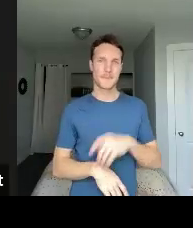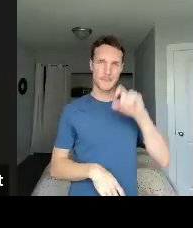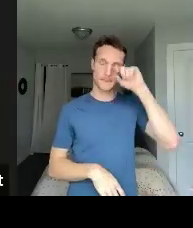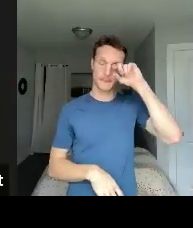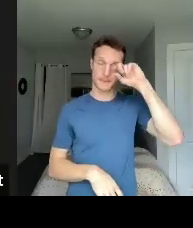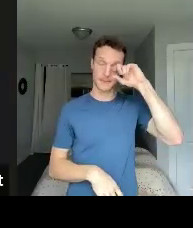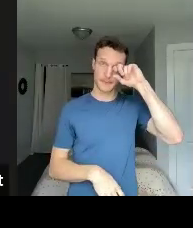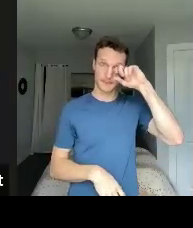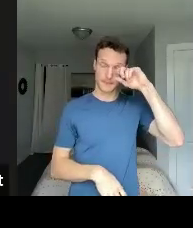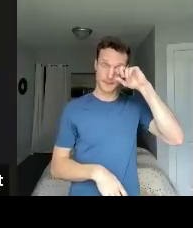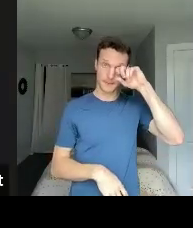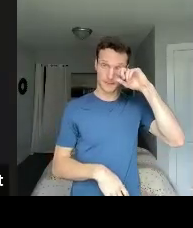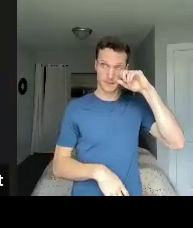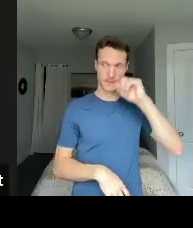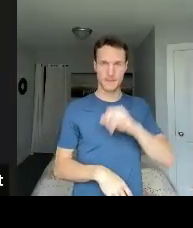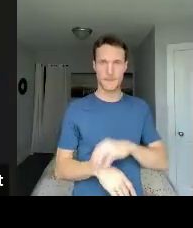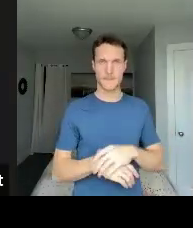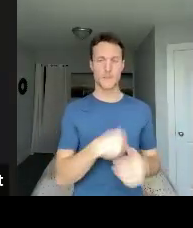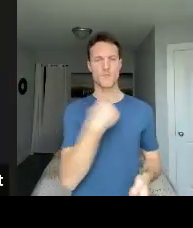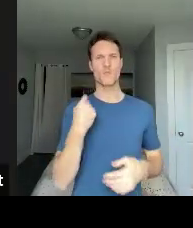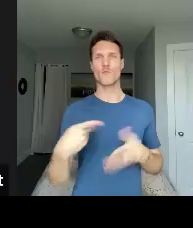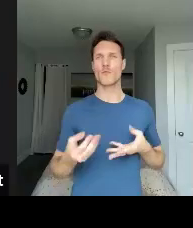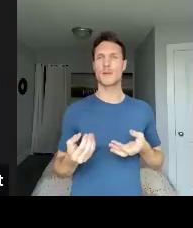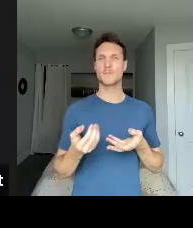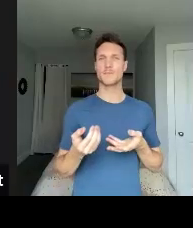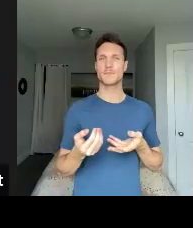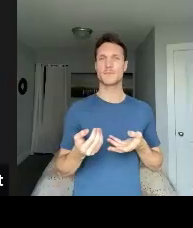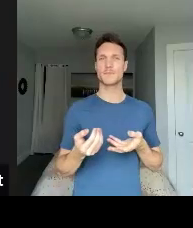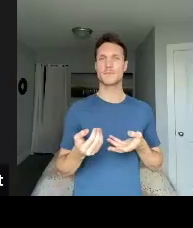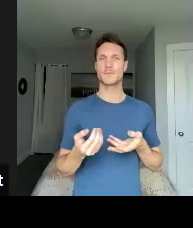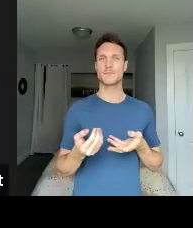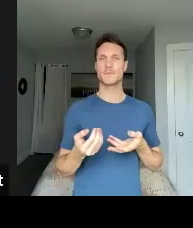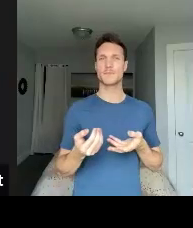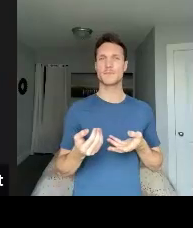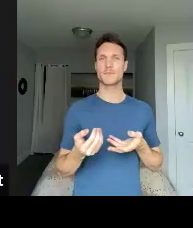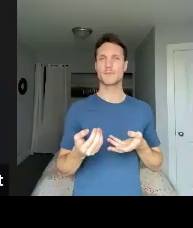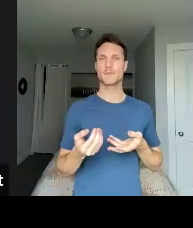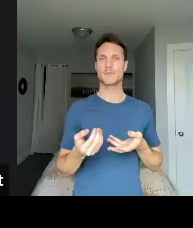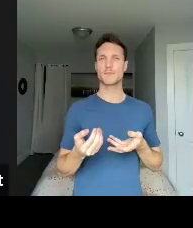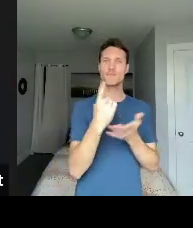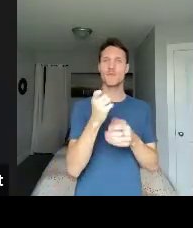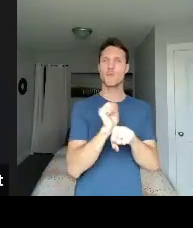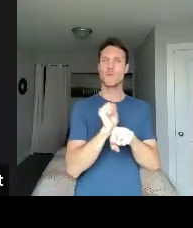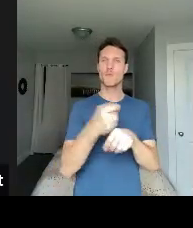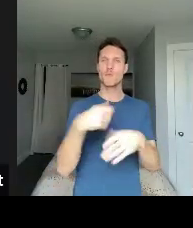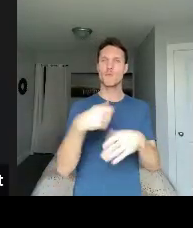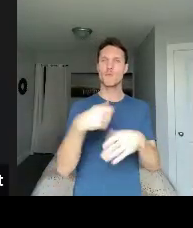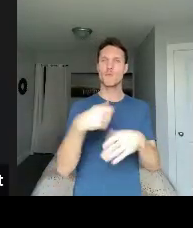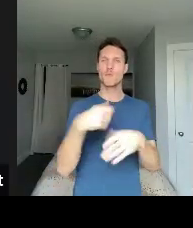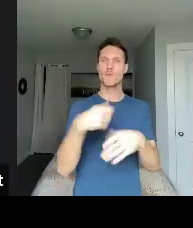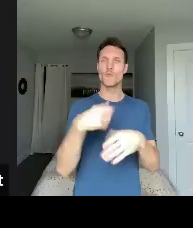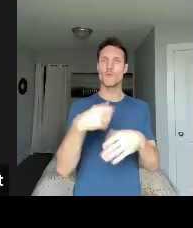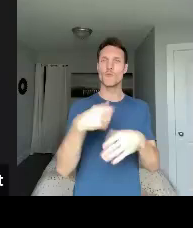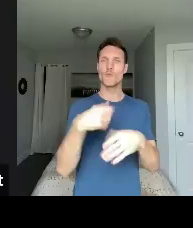technology assistance grants, and those grants are being developed, and we will have the RFAs probably within the